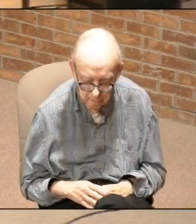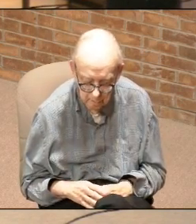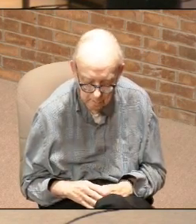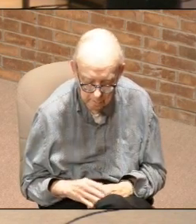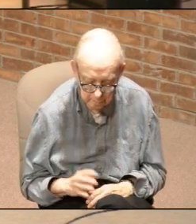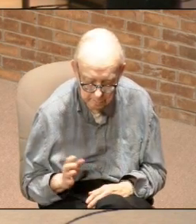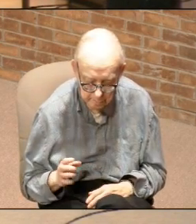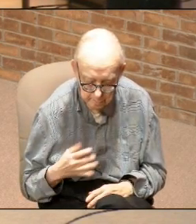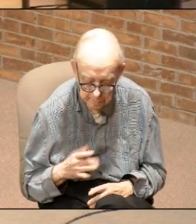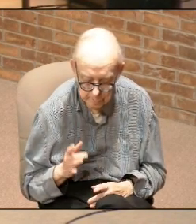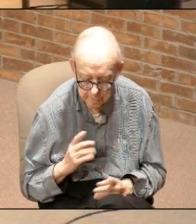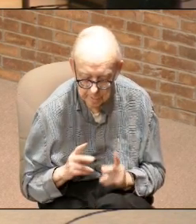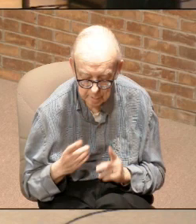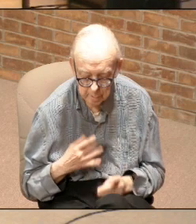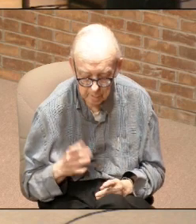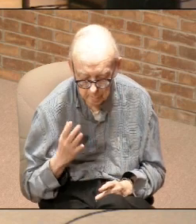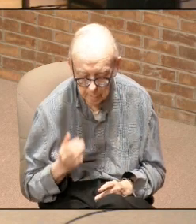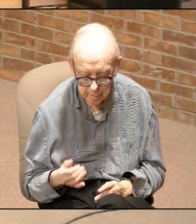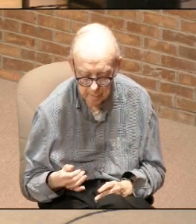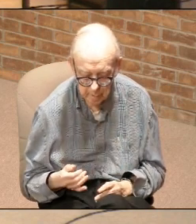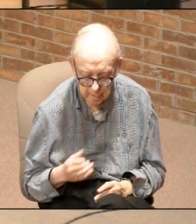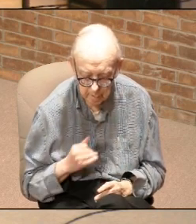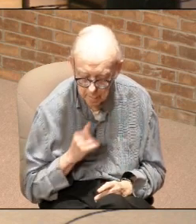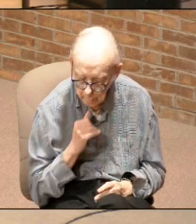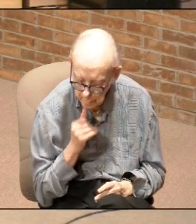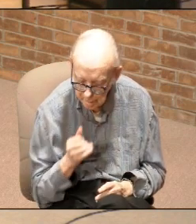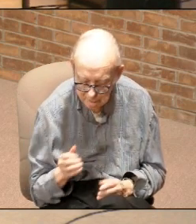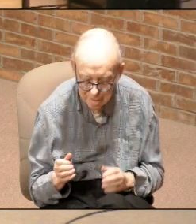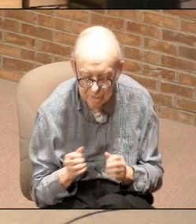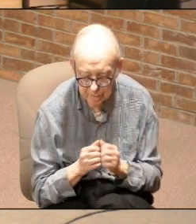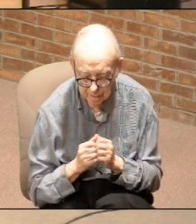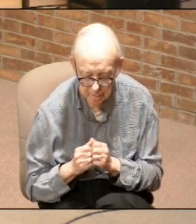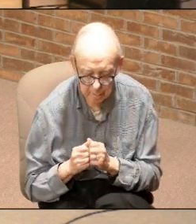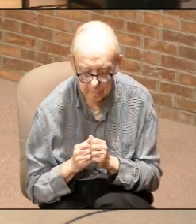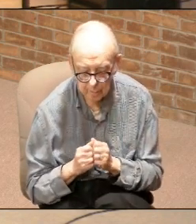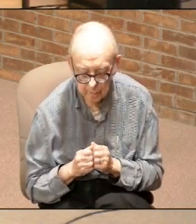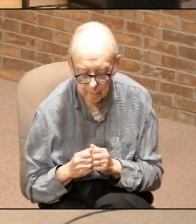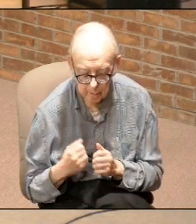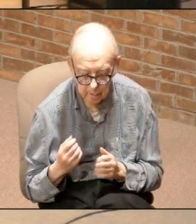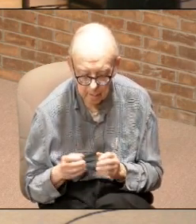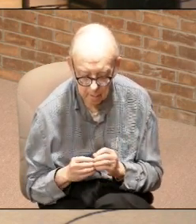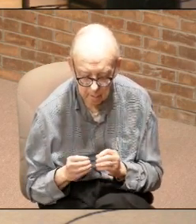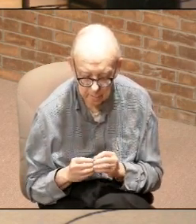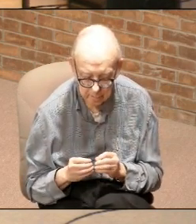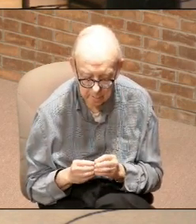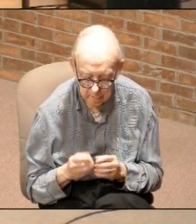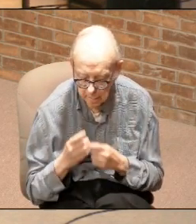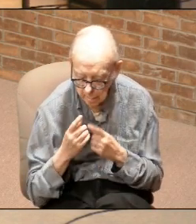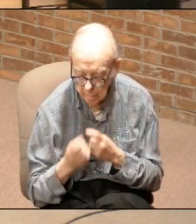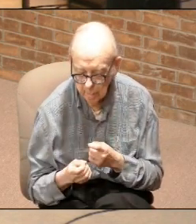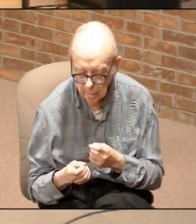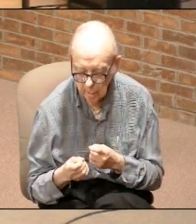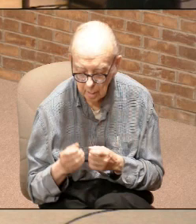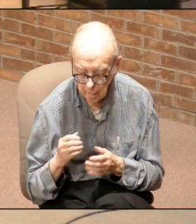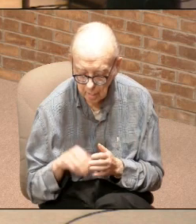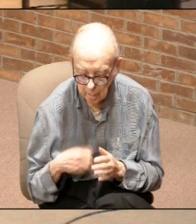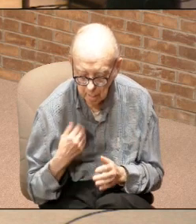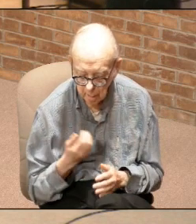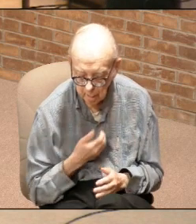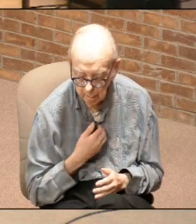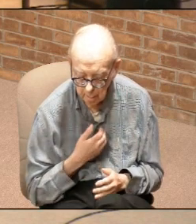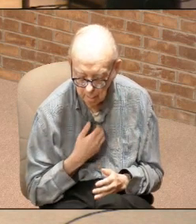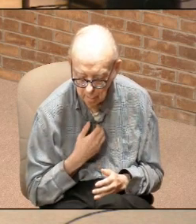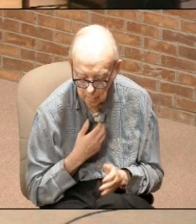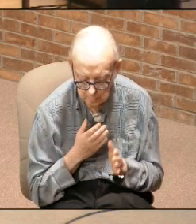because why we're not together we're we're more interested in our own